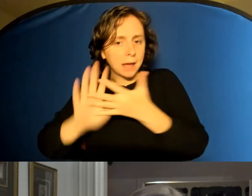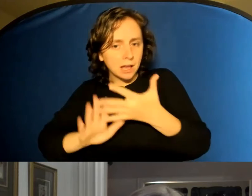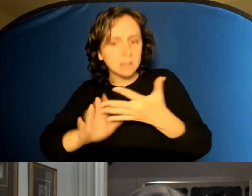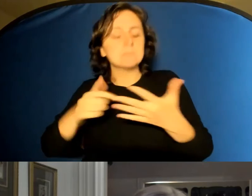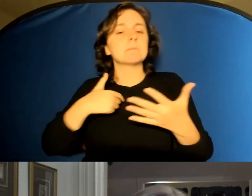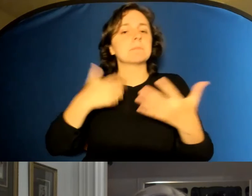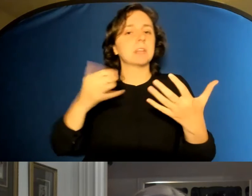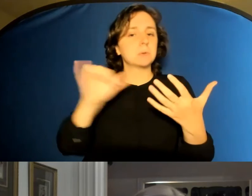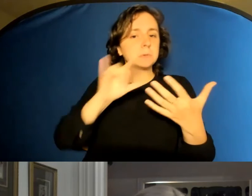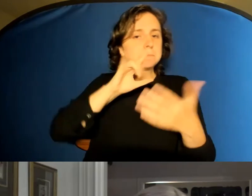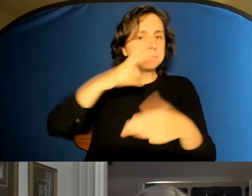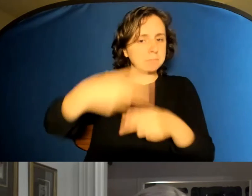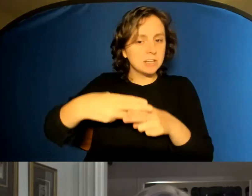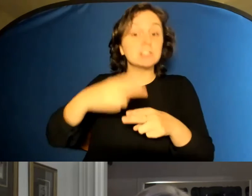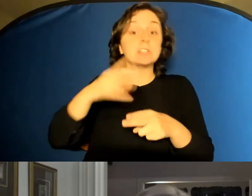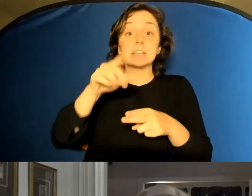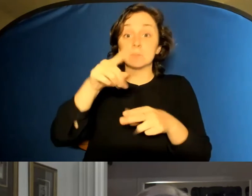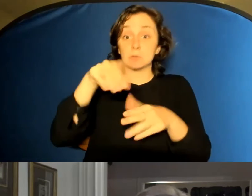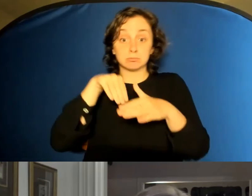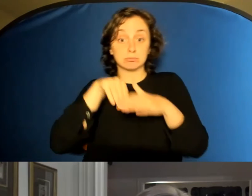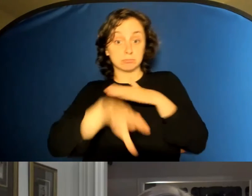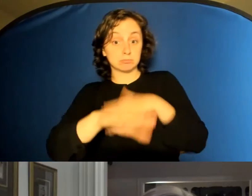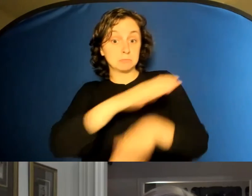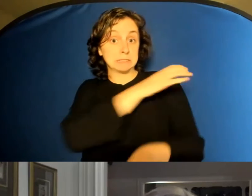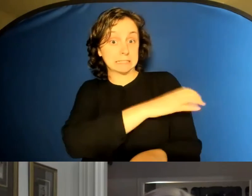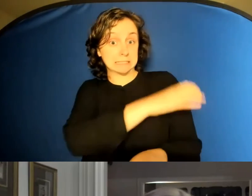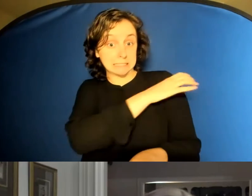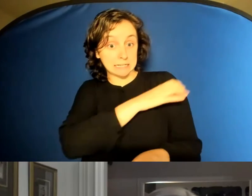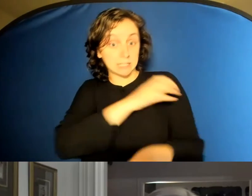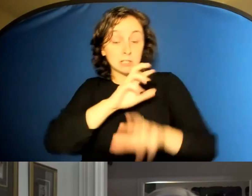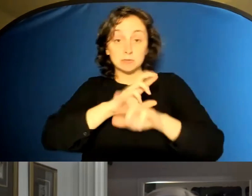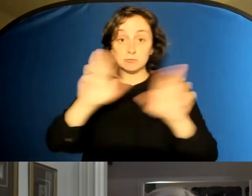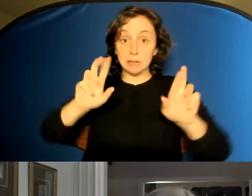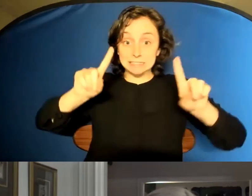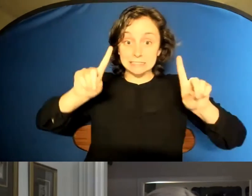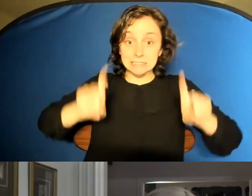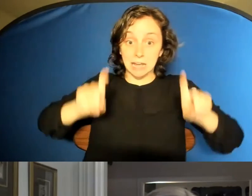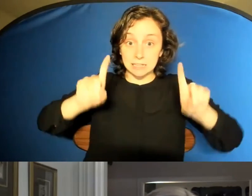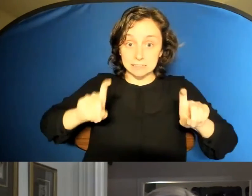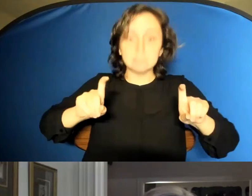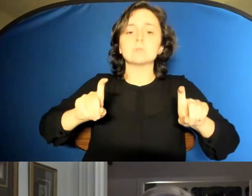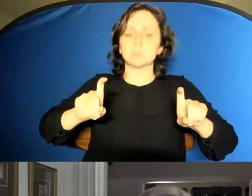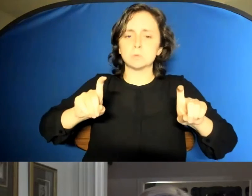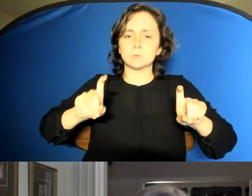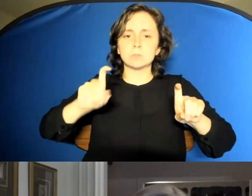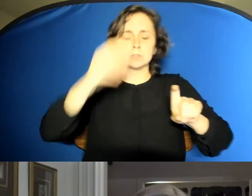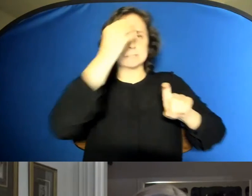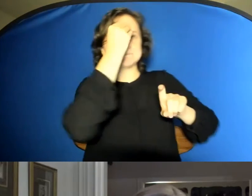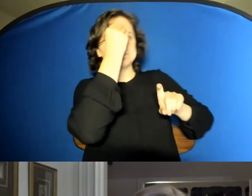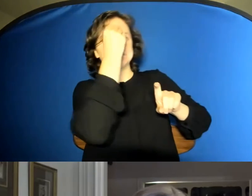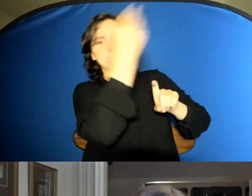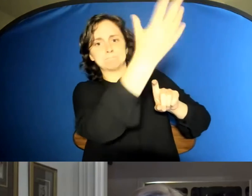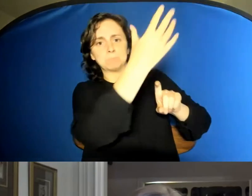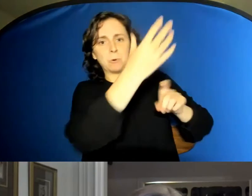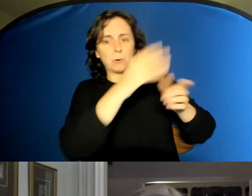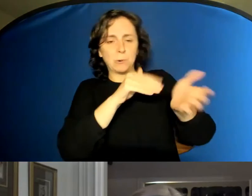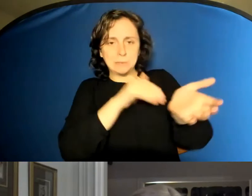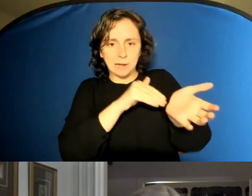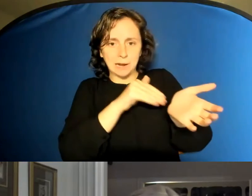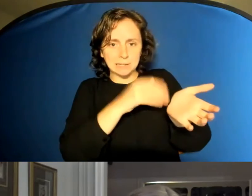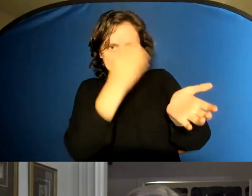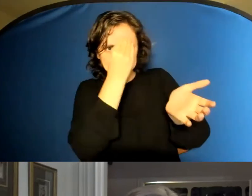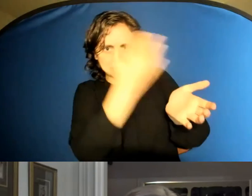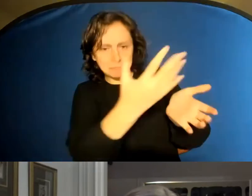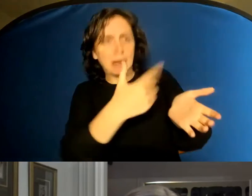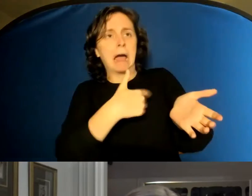if you are coming in to be tested for monkeypox, it is helpful to notify the provider ahead of time if you are